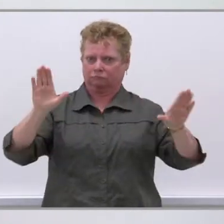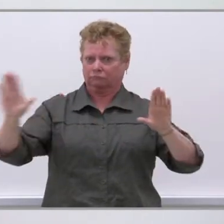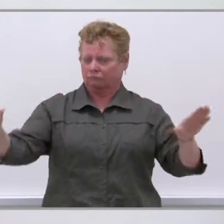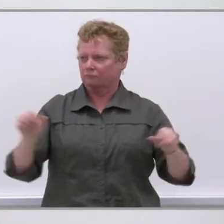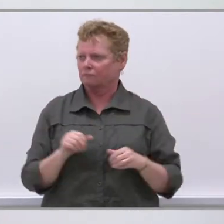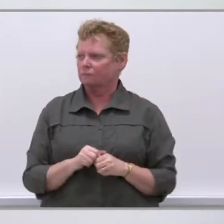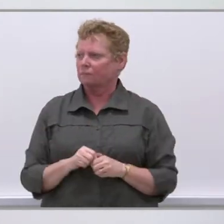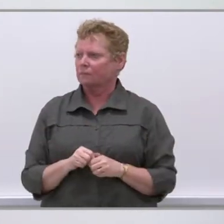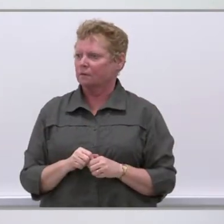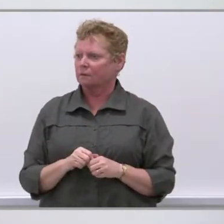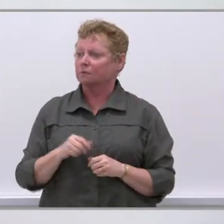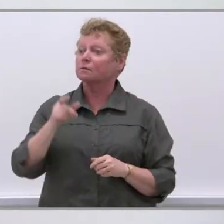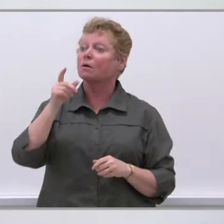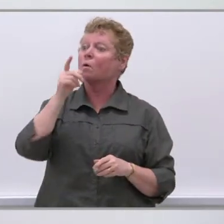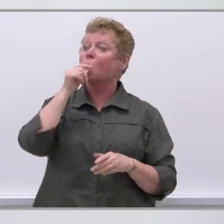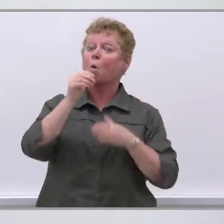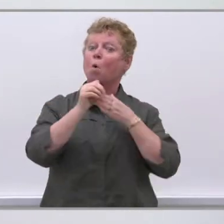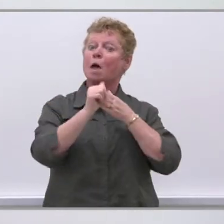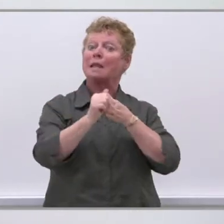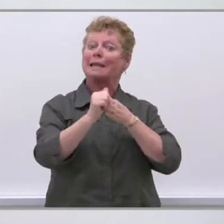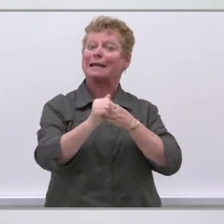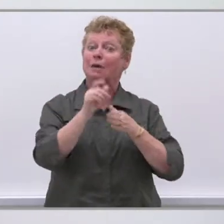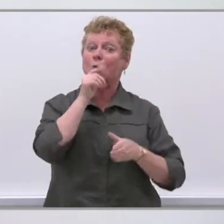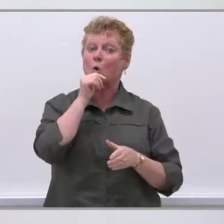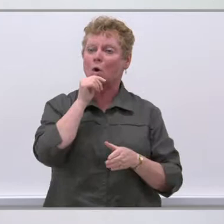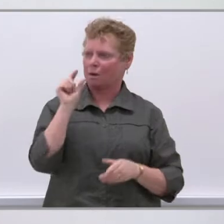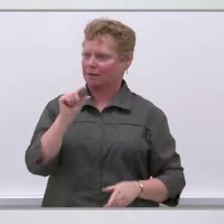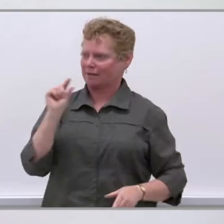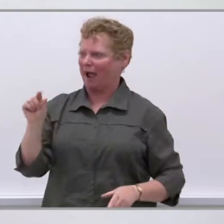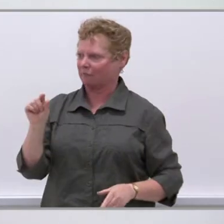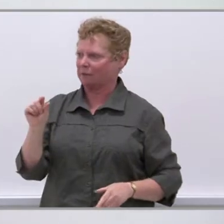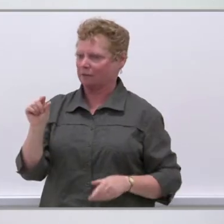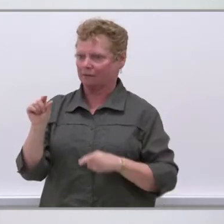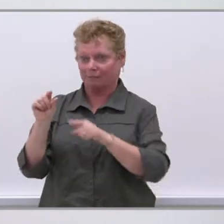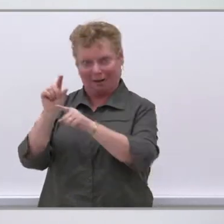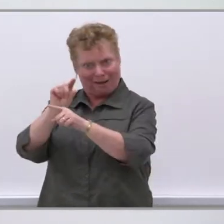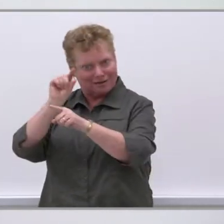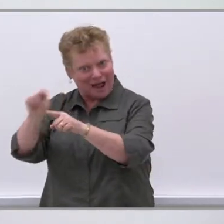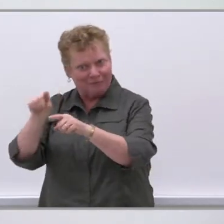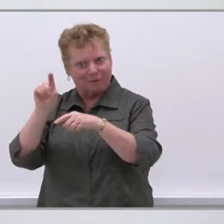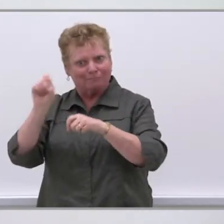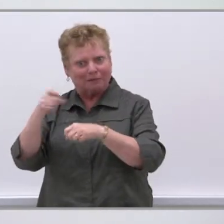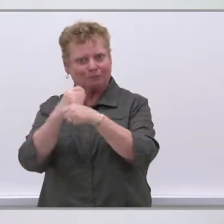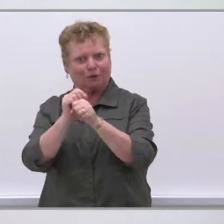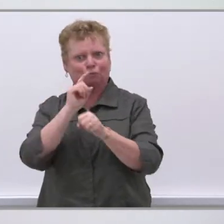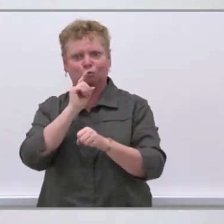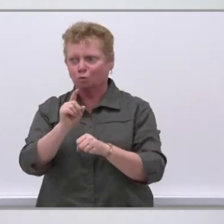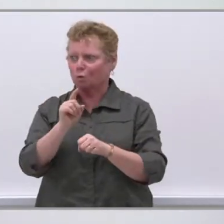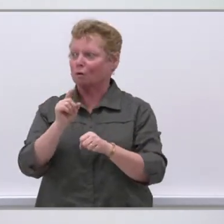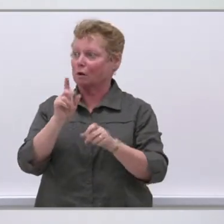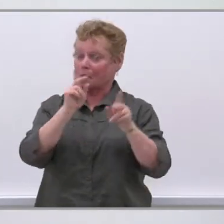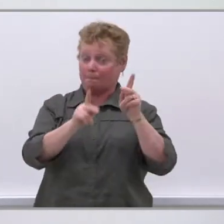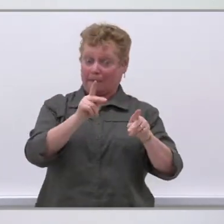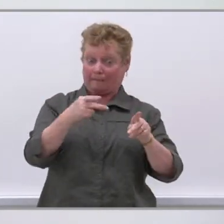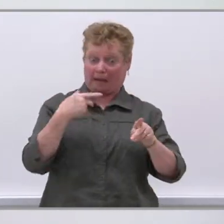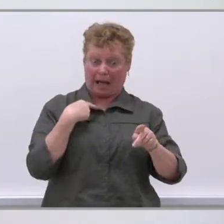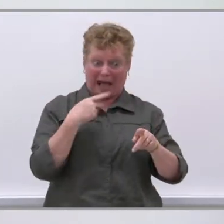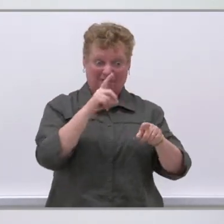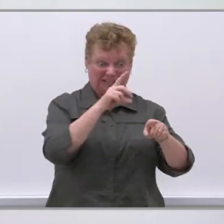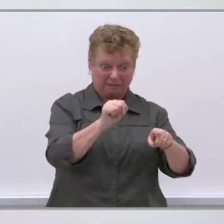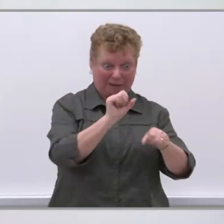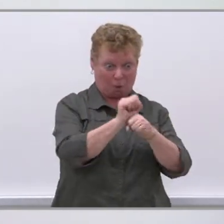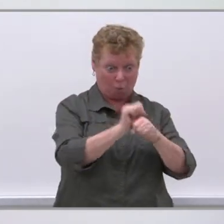Government can take the lead by ensuring people with disabilities are fairly represented in the public